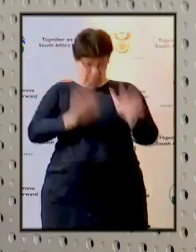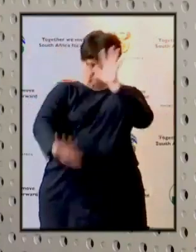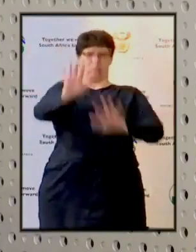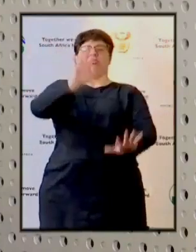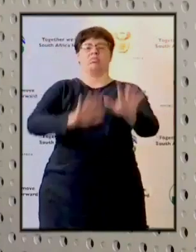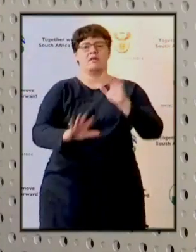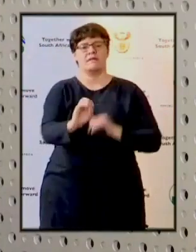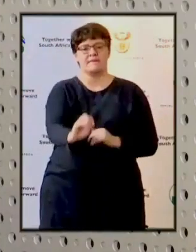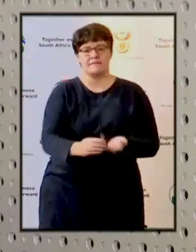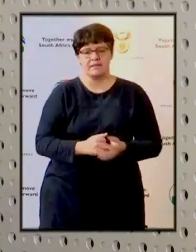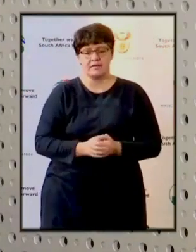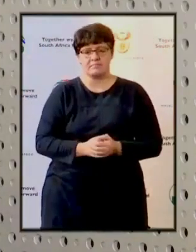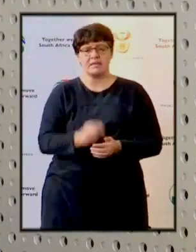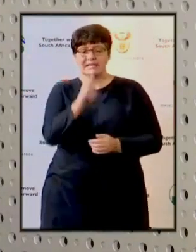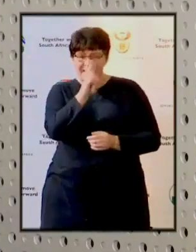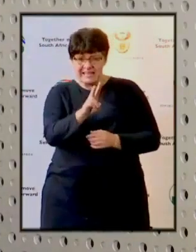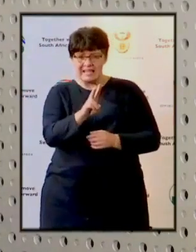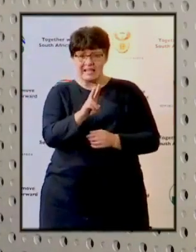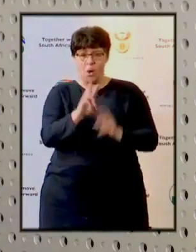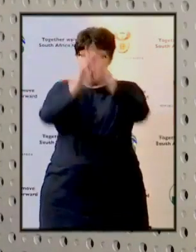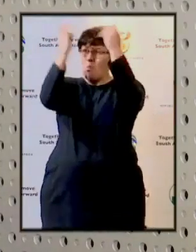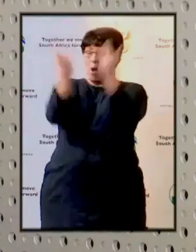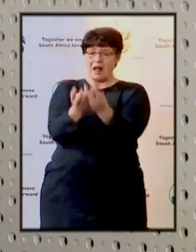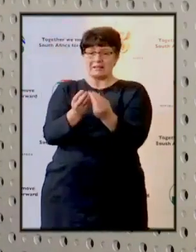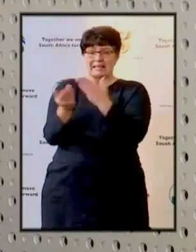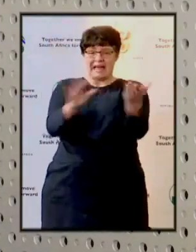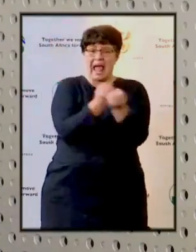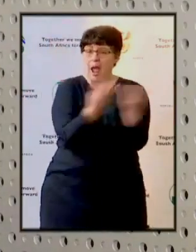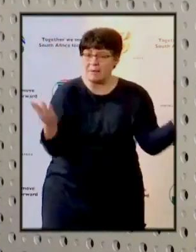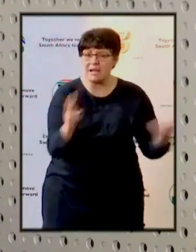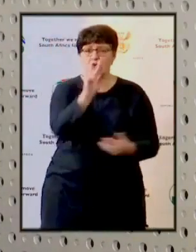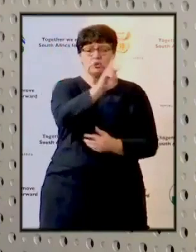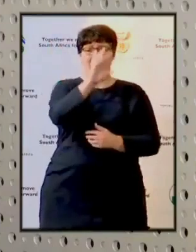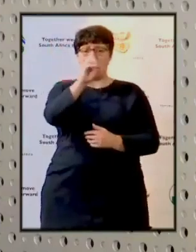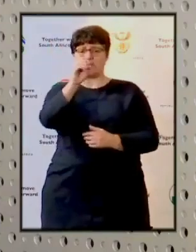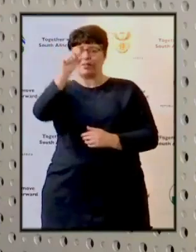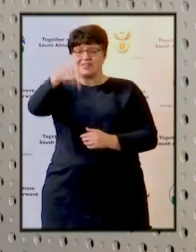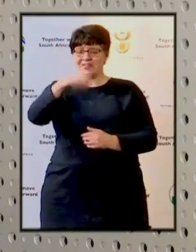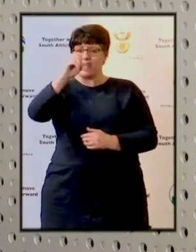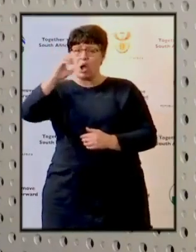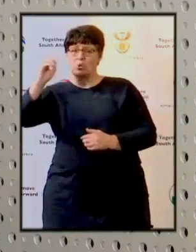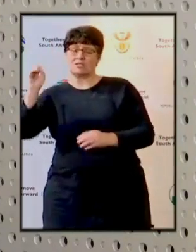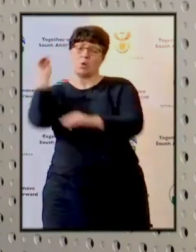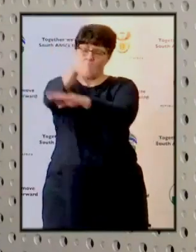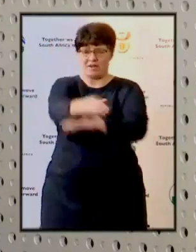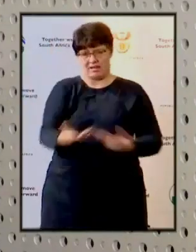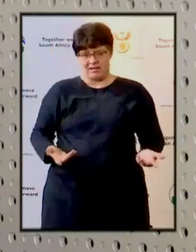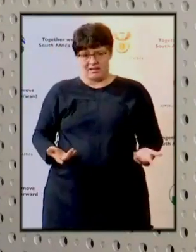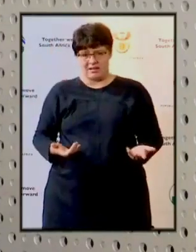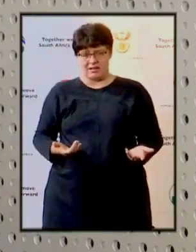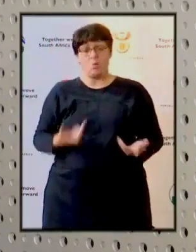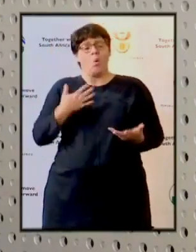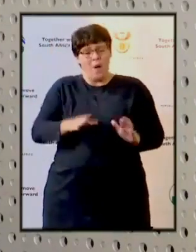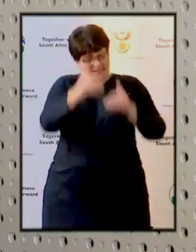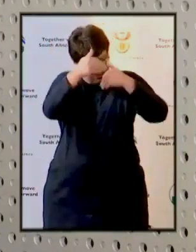than 200,000 people have died already. And so in South Africa, we're trying to limit the number of people who die.